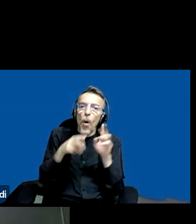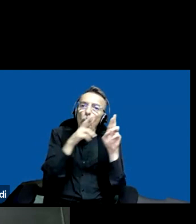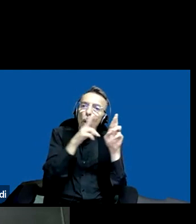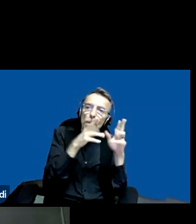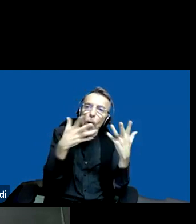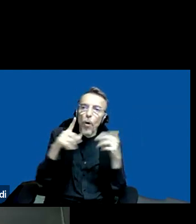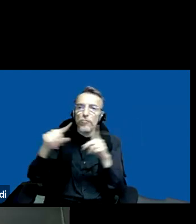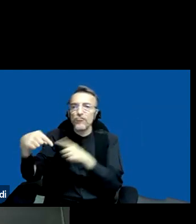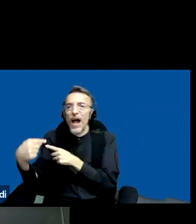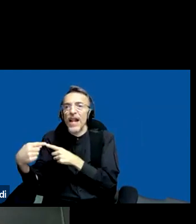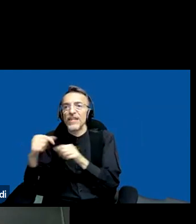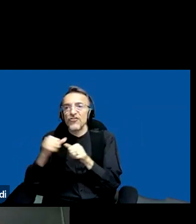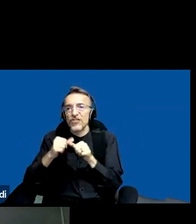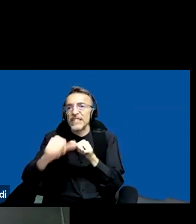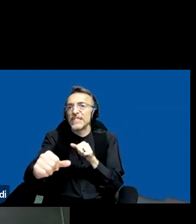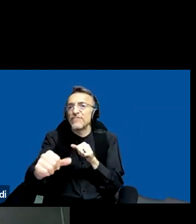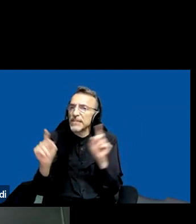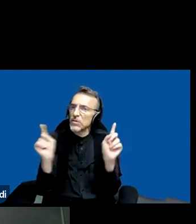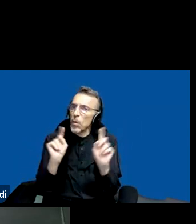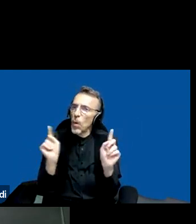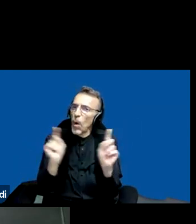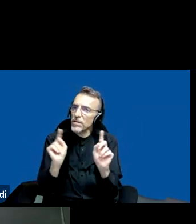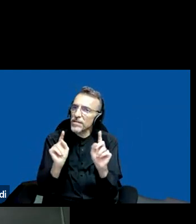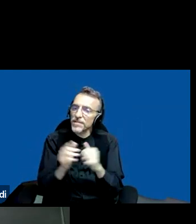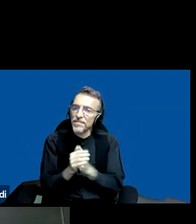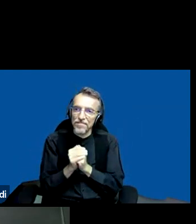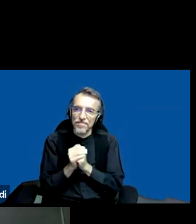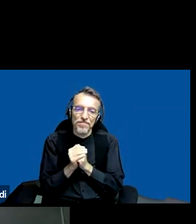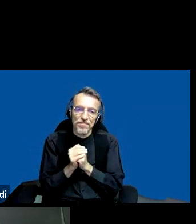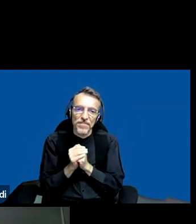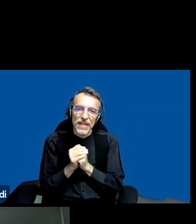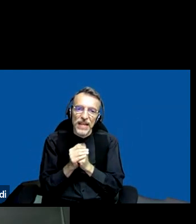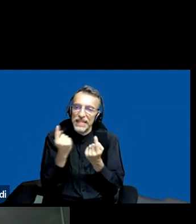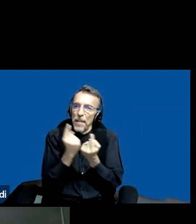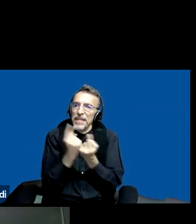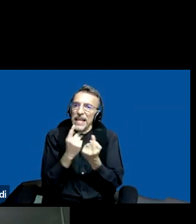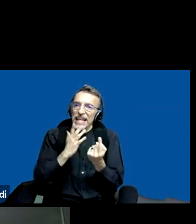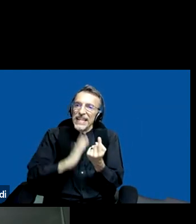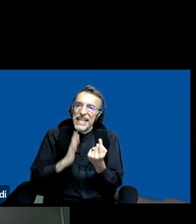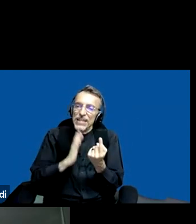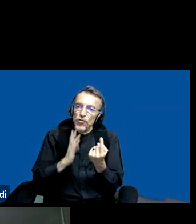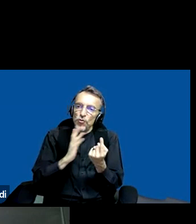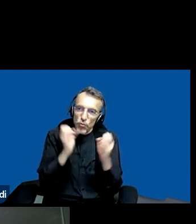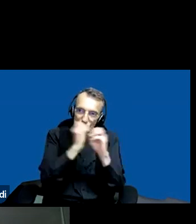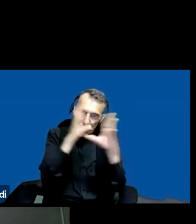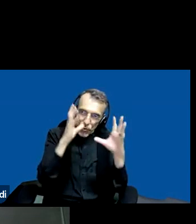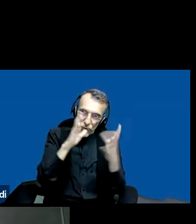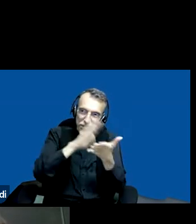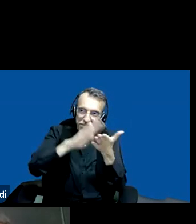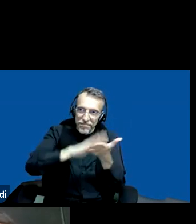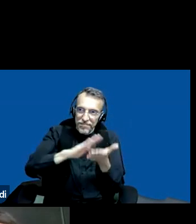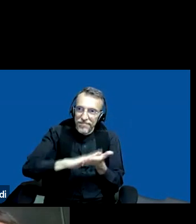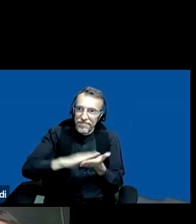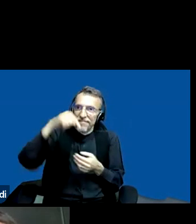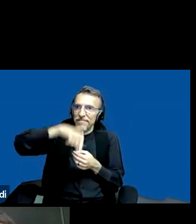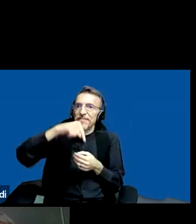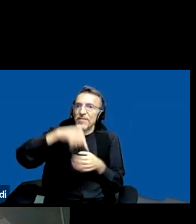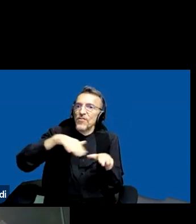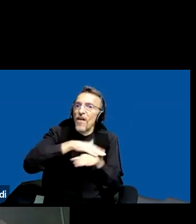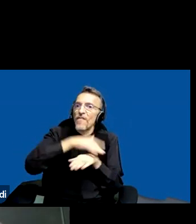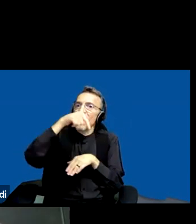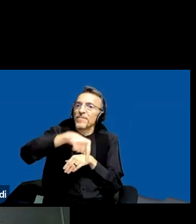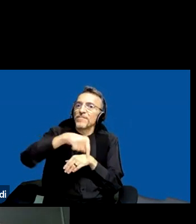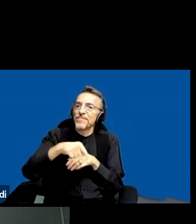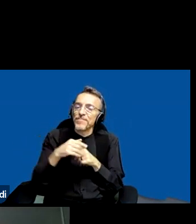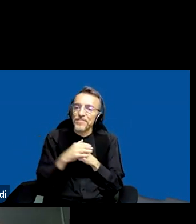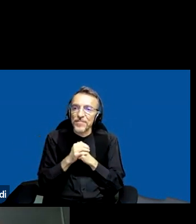the rest of the series. If there's something you'd really like us to get to grips with in the contributions that come, could you